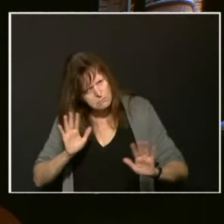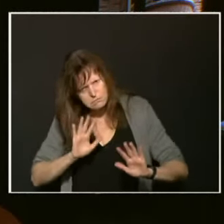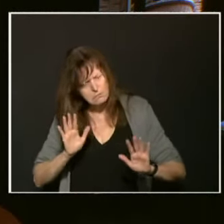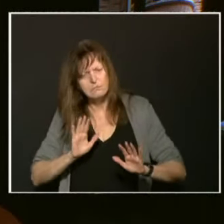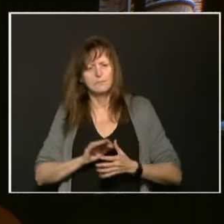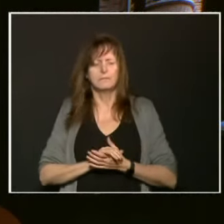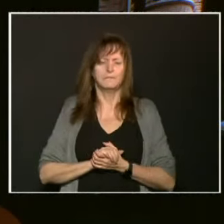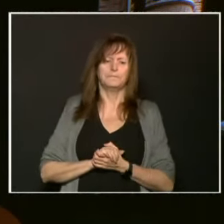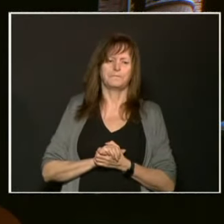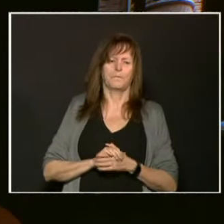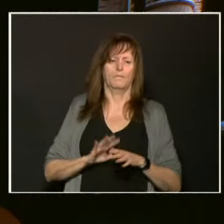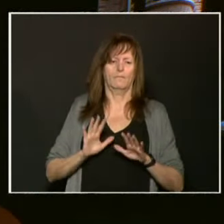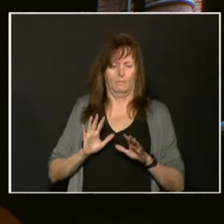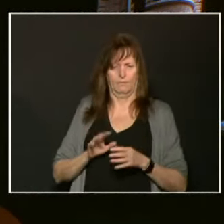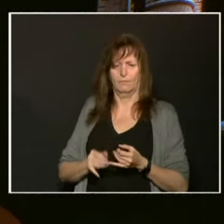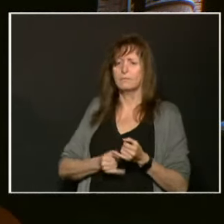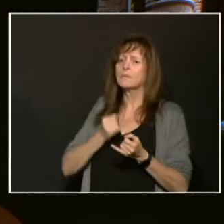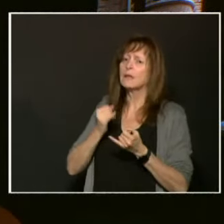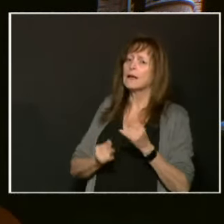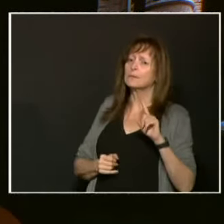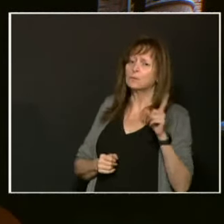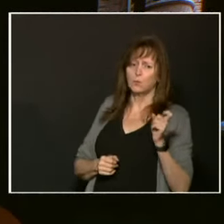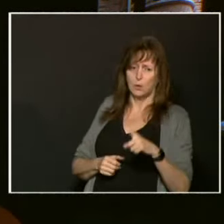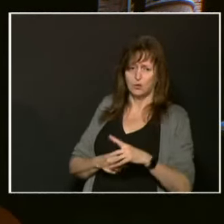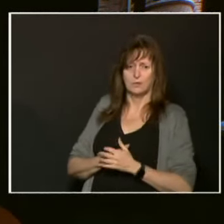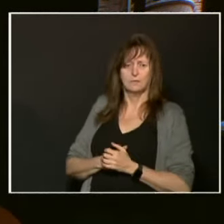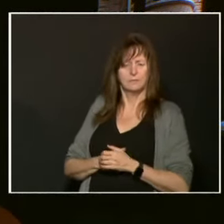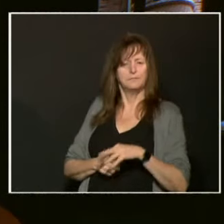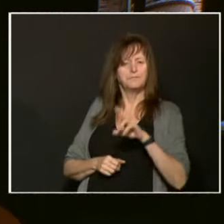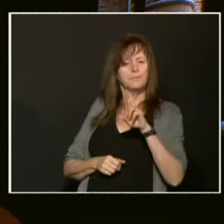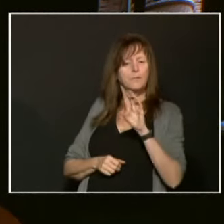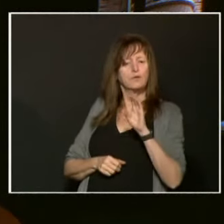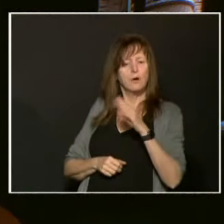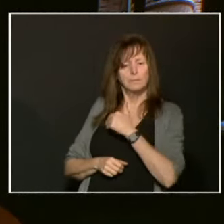queue. From Rob Ferguson, Toronto Star.